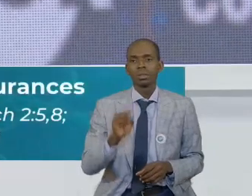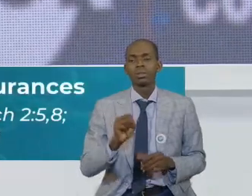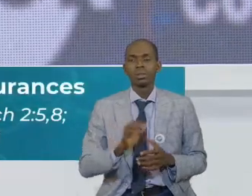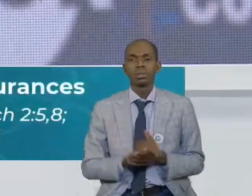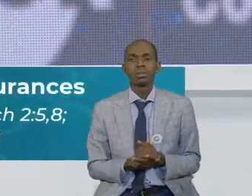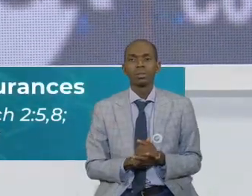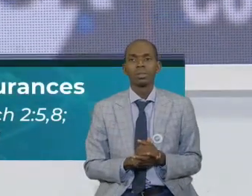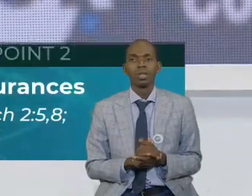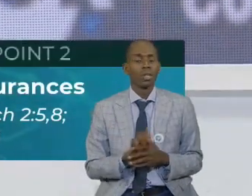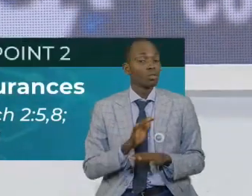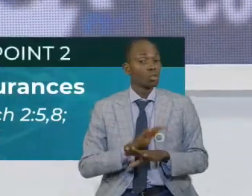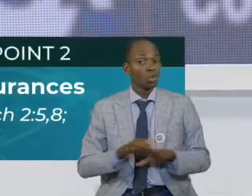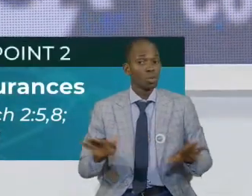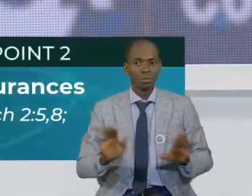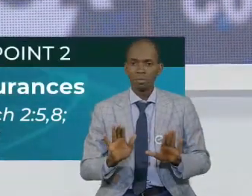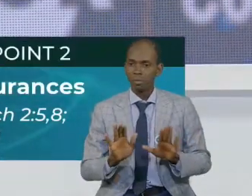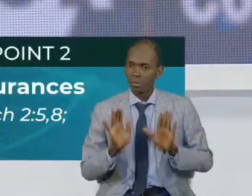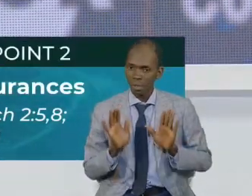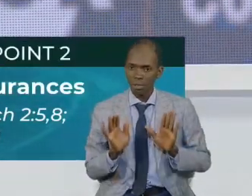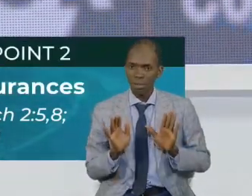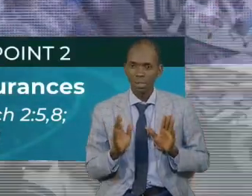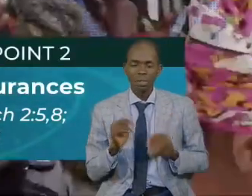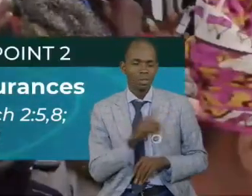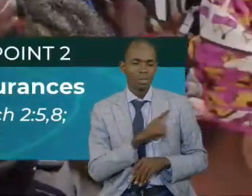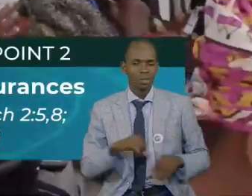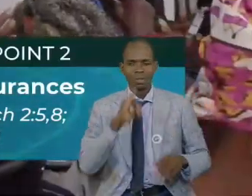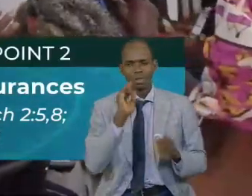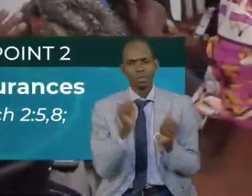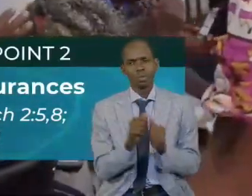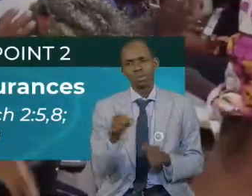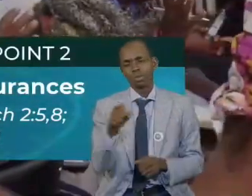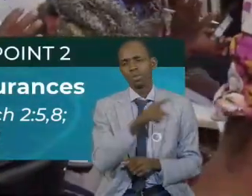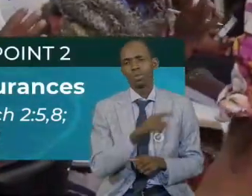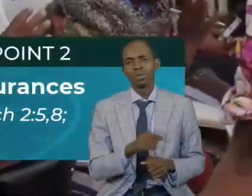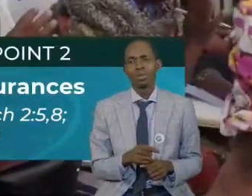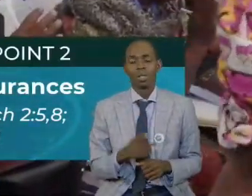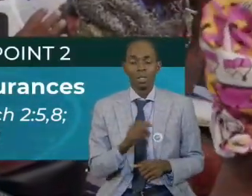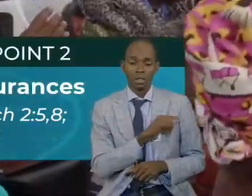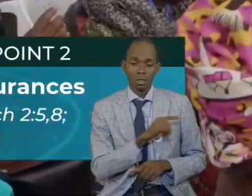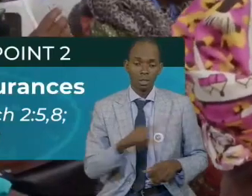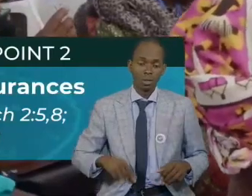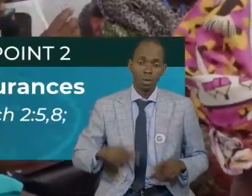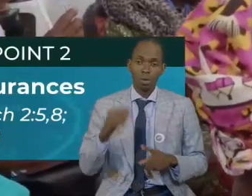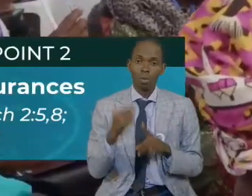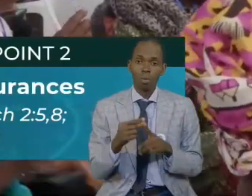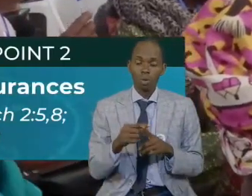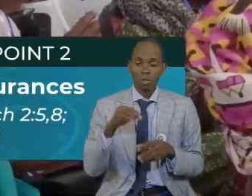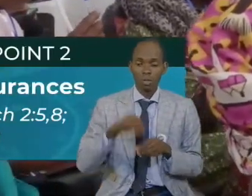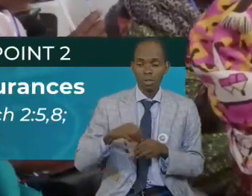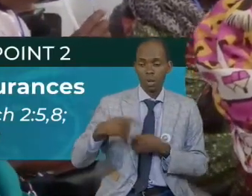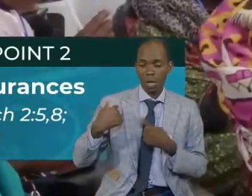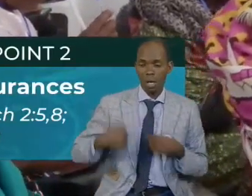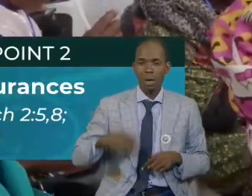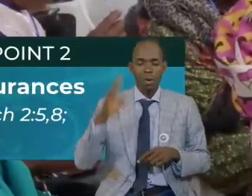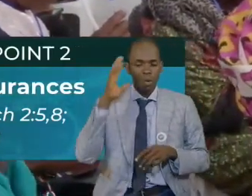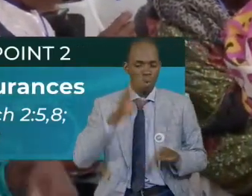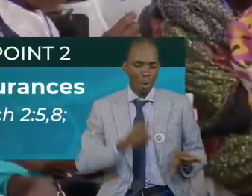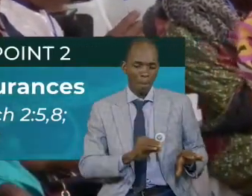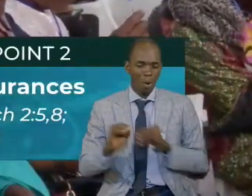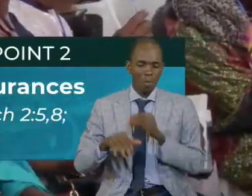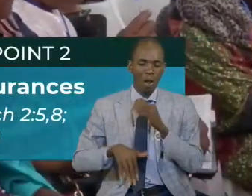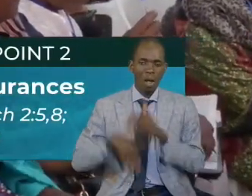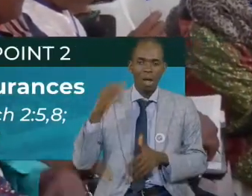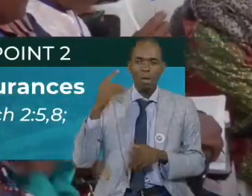Don't fear. The Lord is with you. And the word of God in your heart will drive away the word of